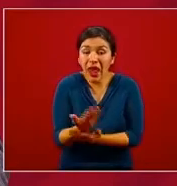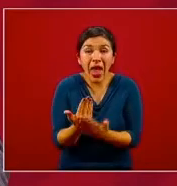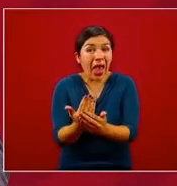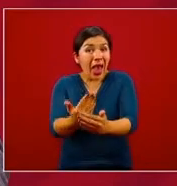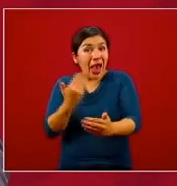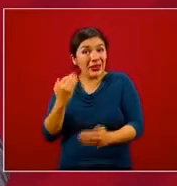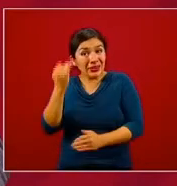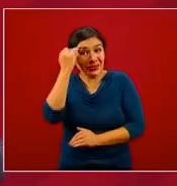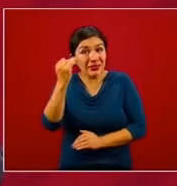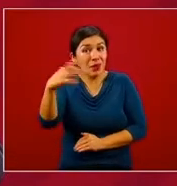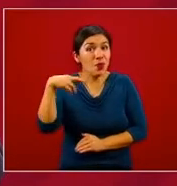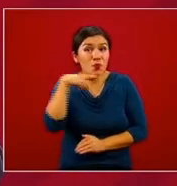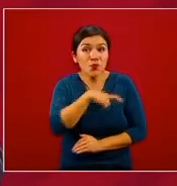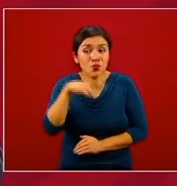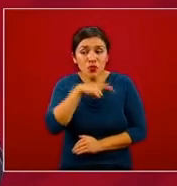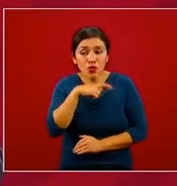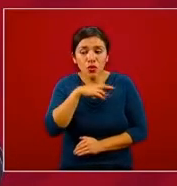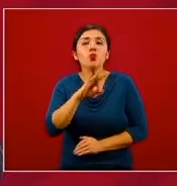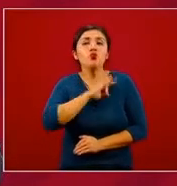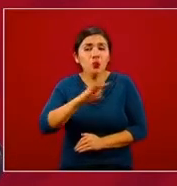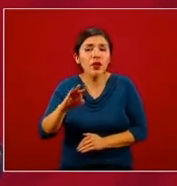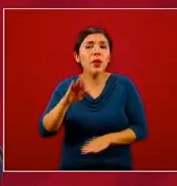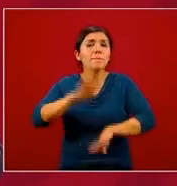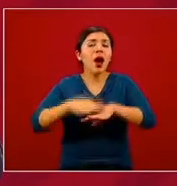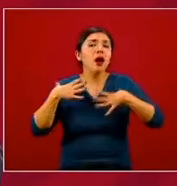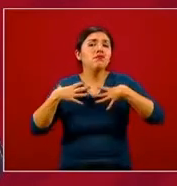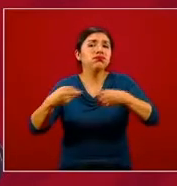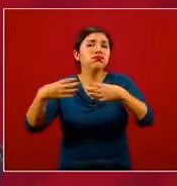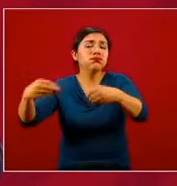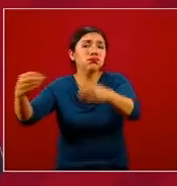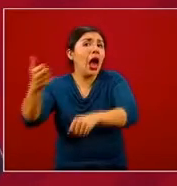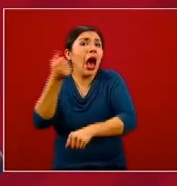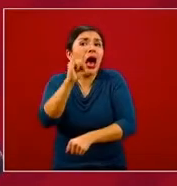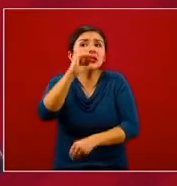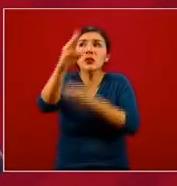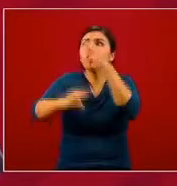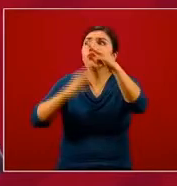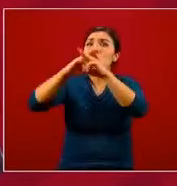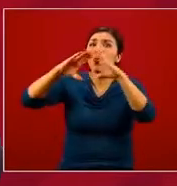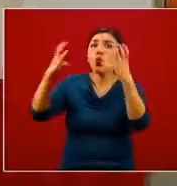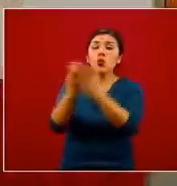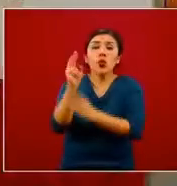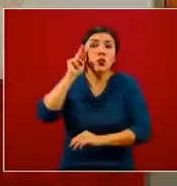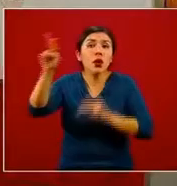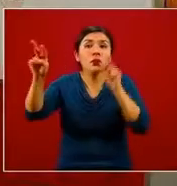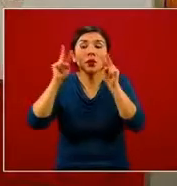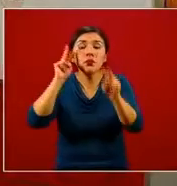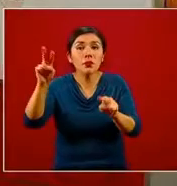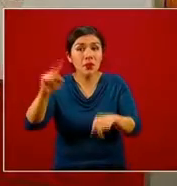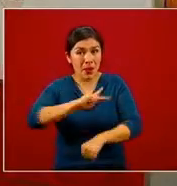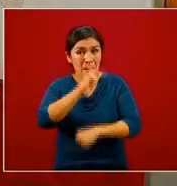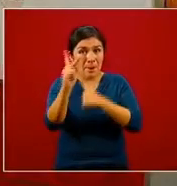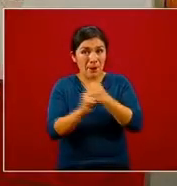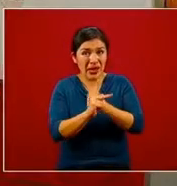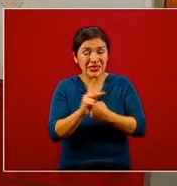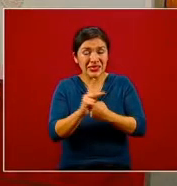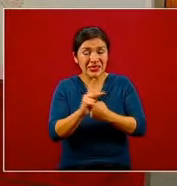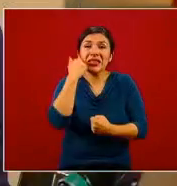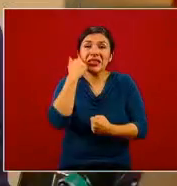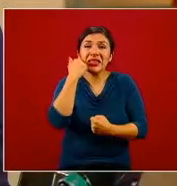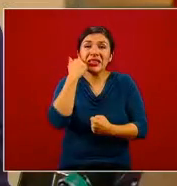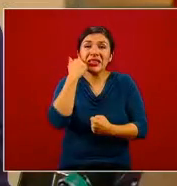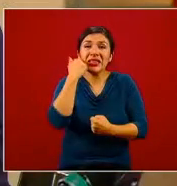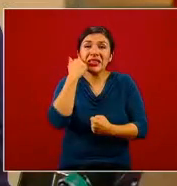another wave. And so I want that to be clear to everyone. If we go back out